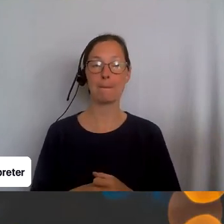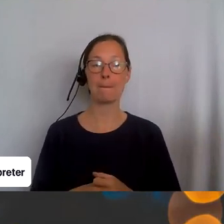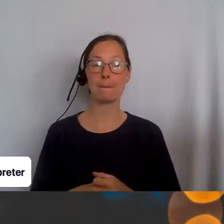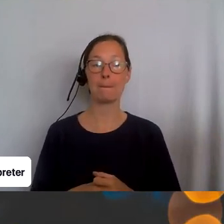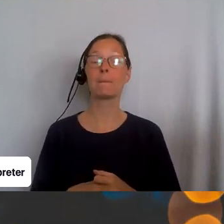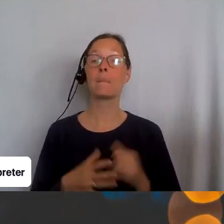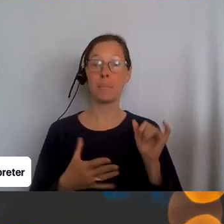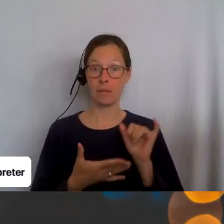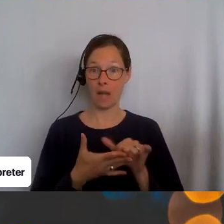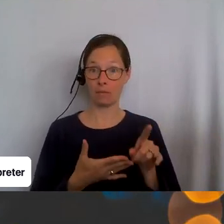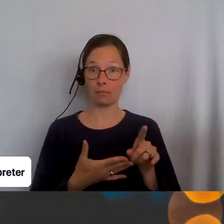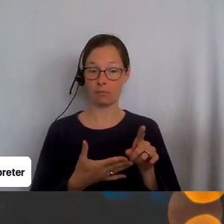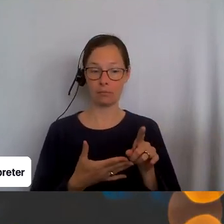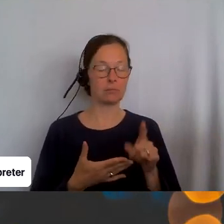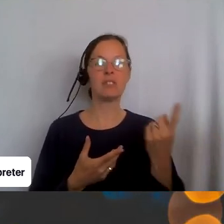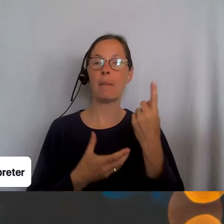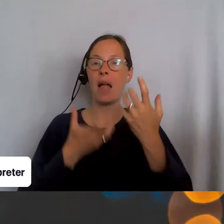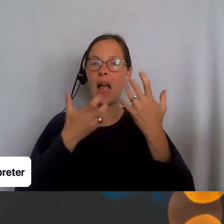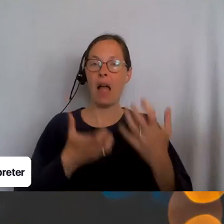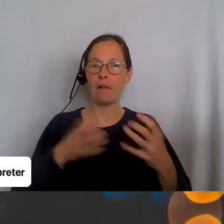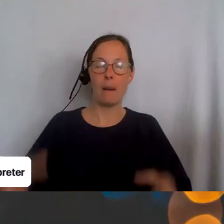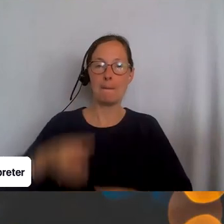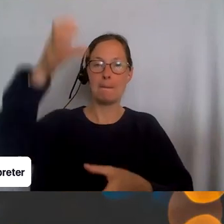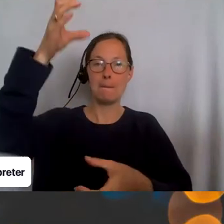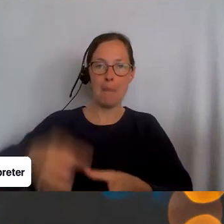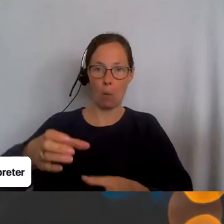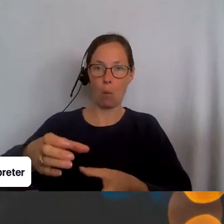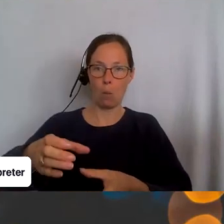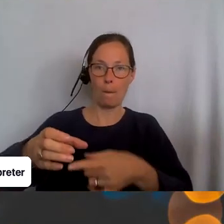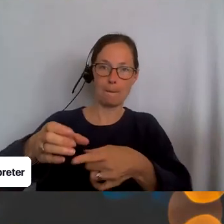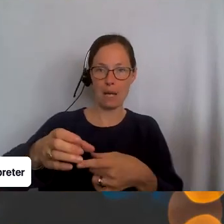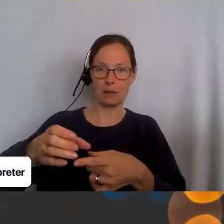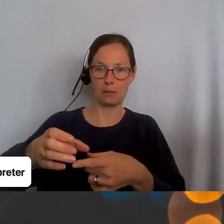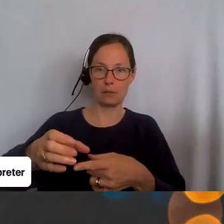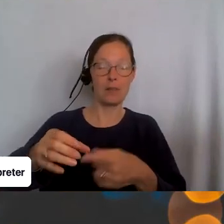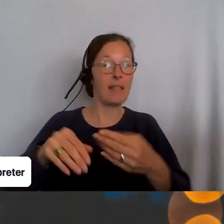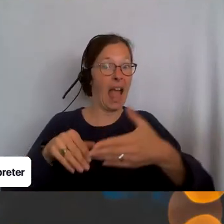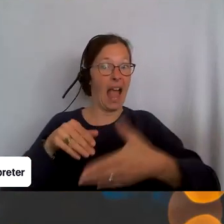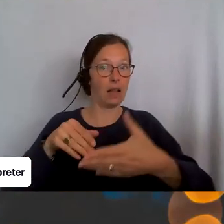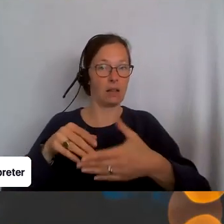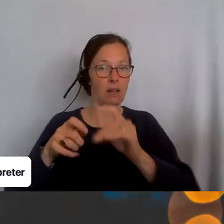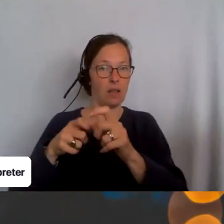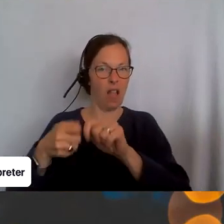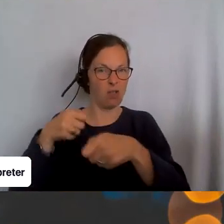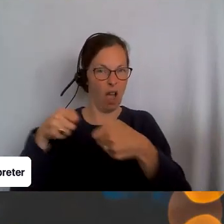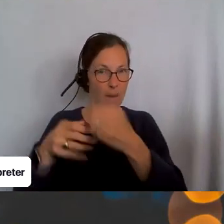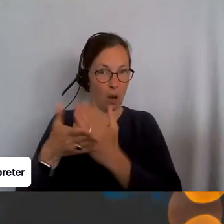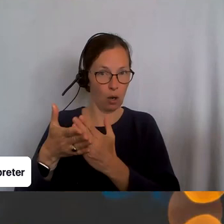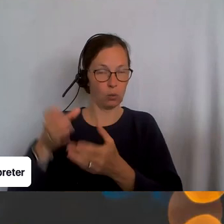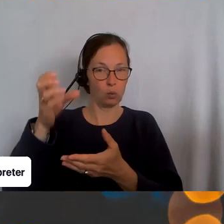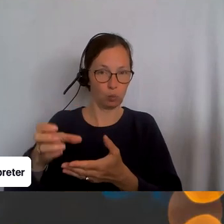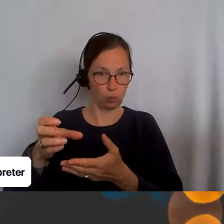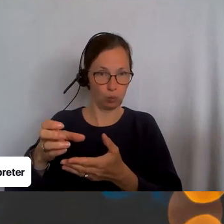You're going to stick this under something heavy, like a mug. Just the end, just the knot so it catches.